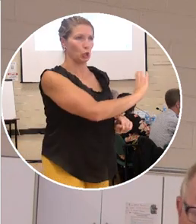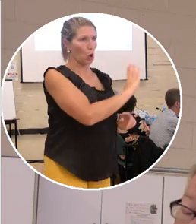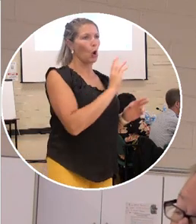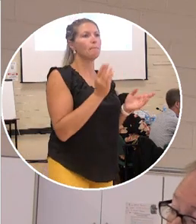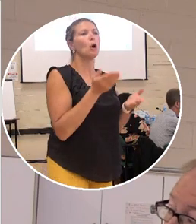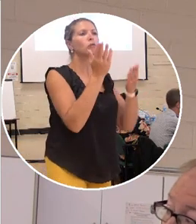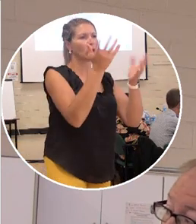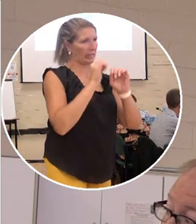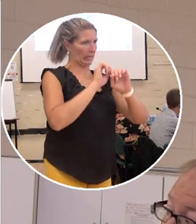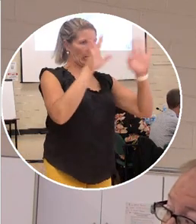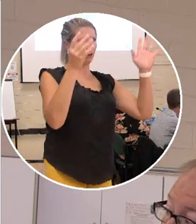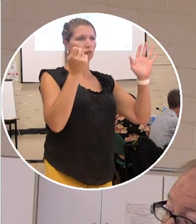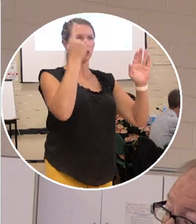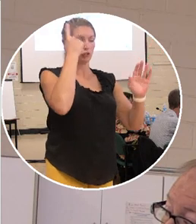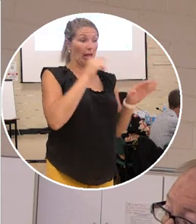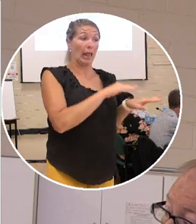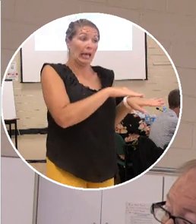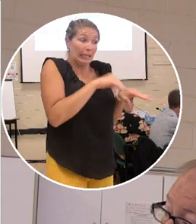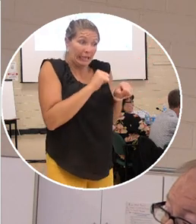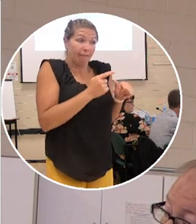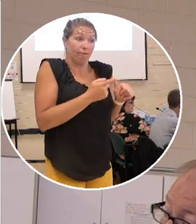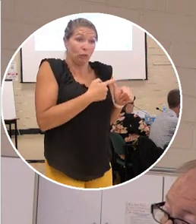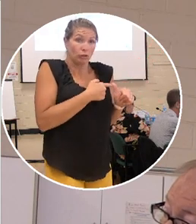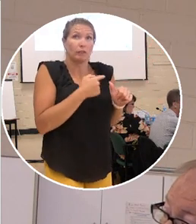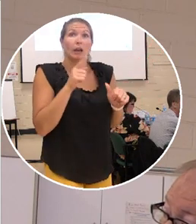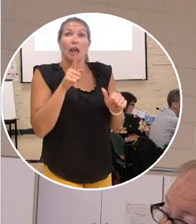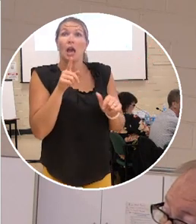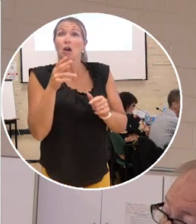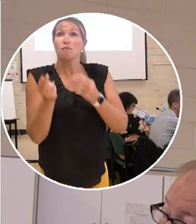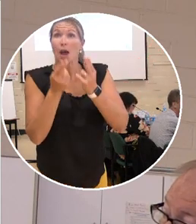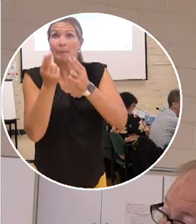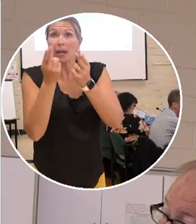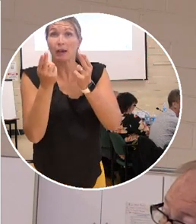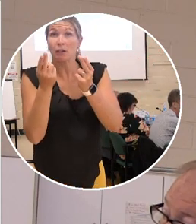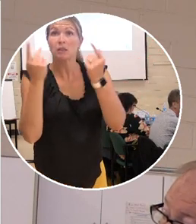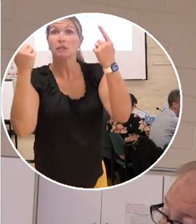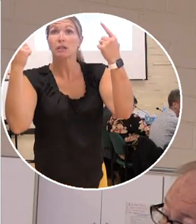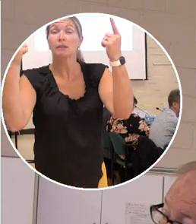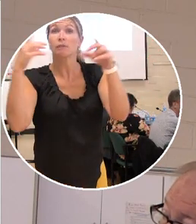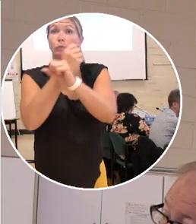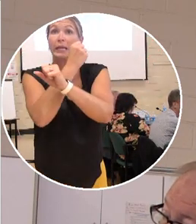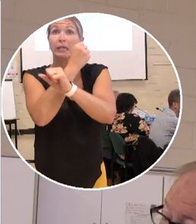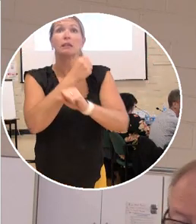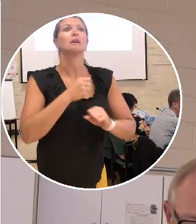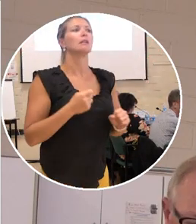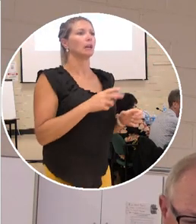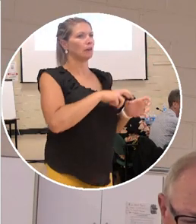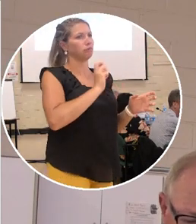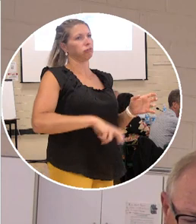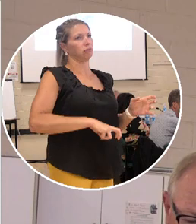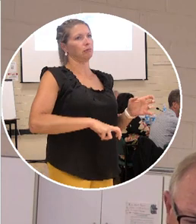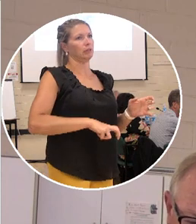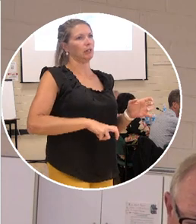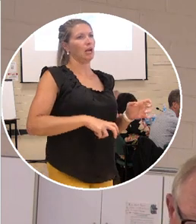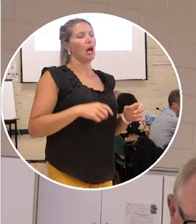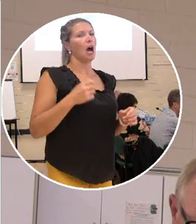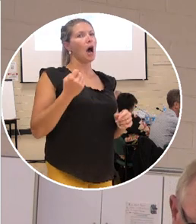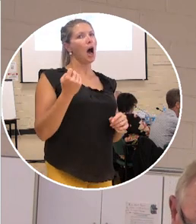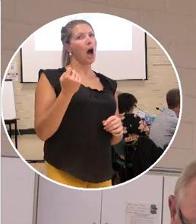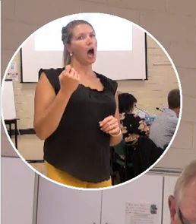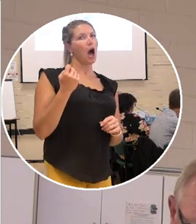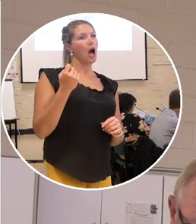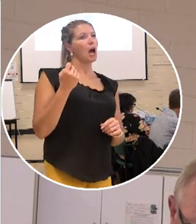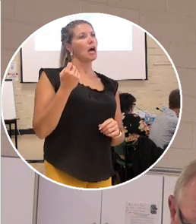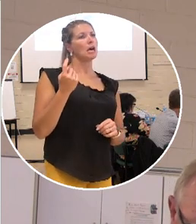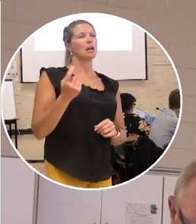Yeah. I get it, but the first sentence to me, it's a technicality, but it's not making sense. A person cannot